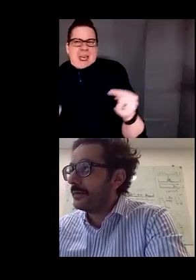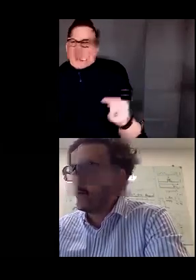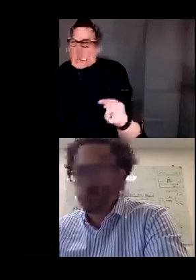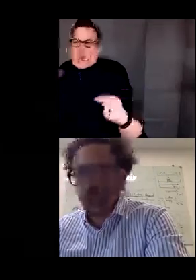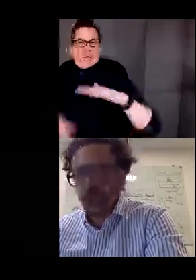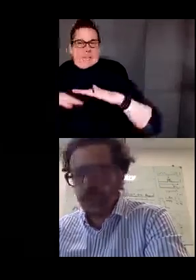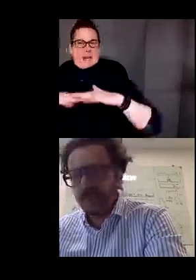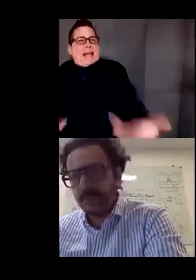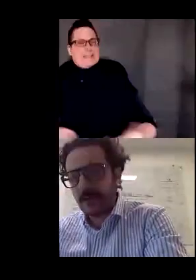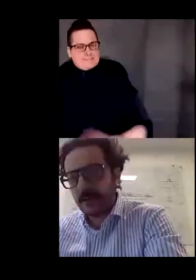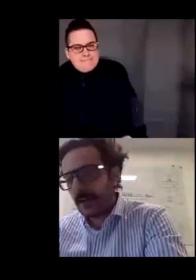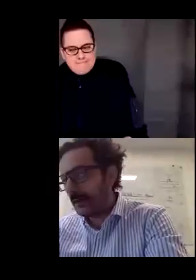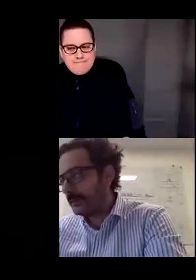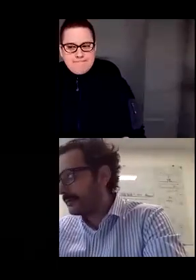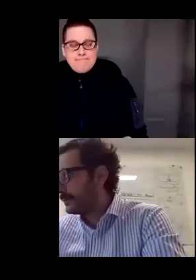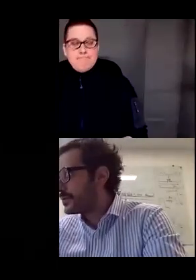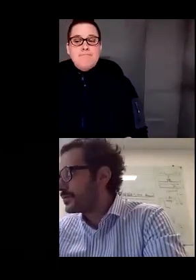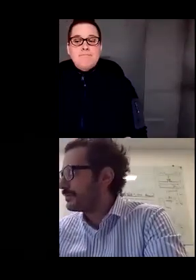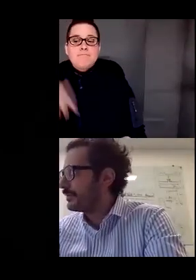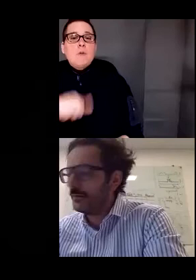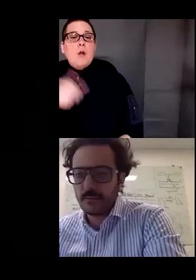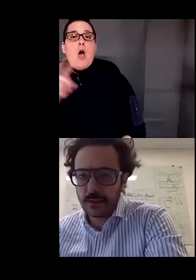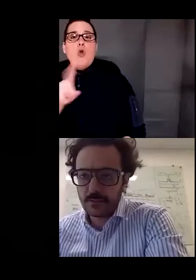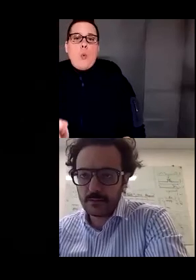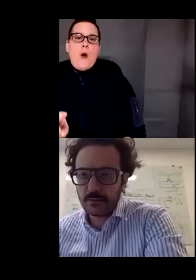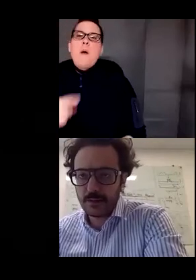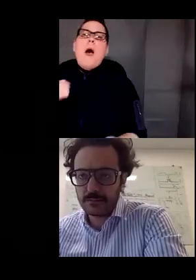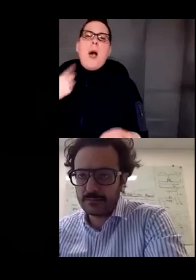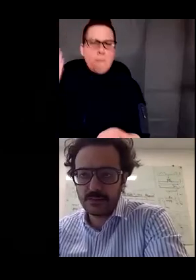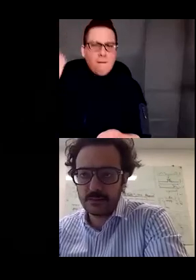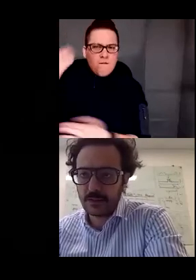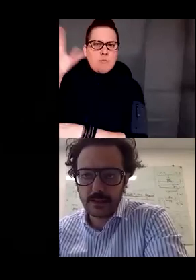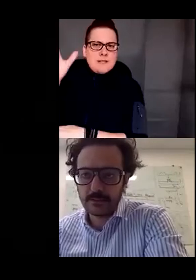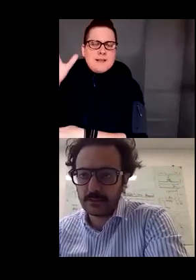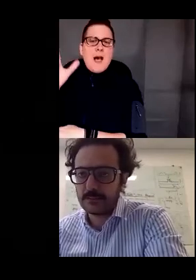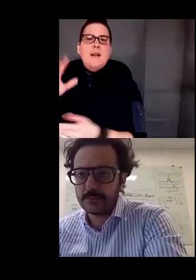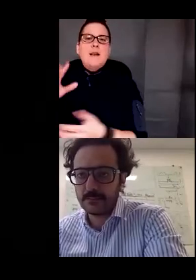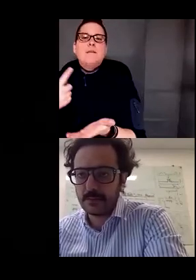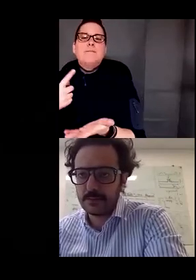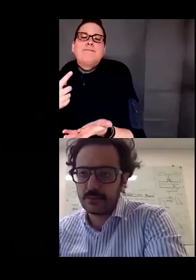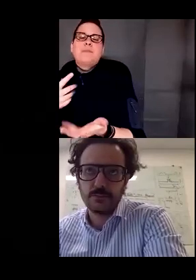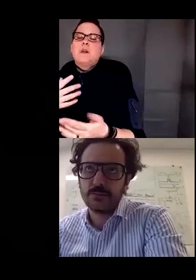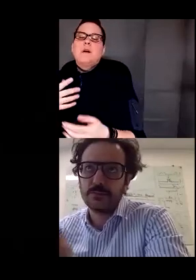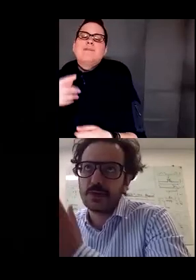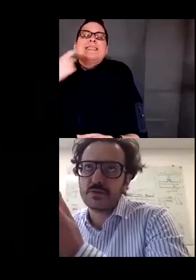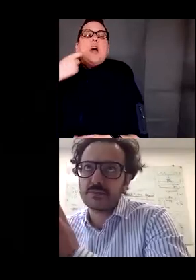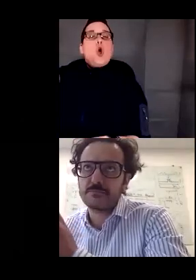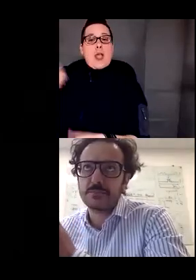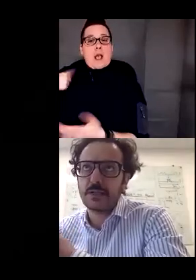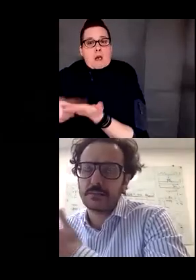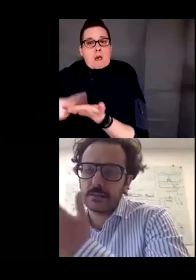The other question we have, and I highlighted the tissues before when I talked about serum creatinine. So you could